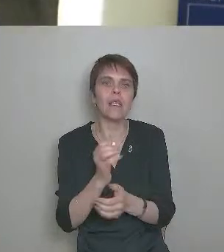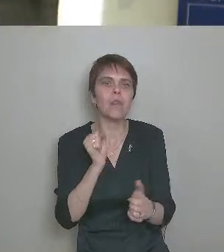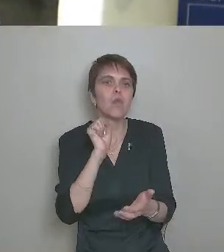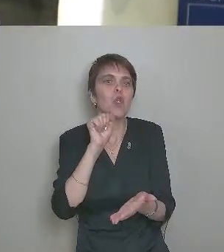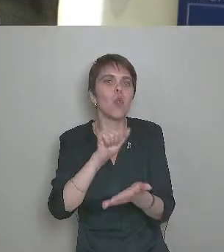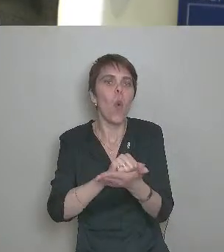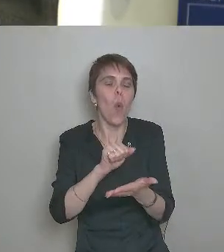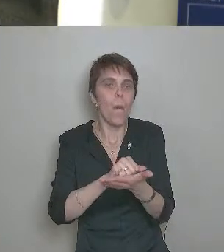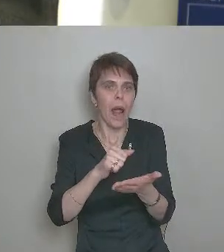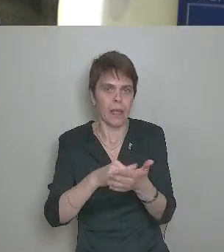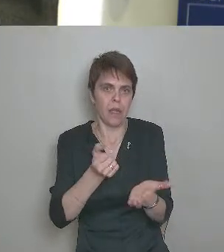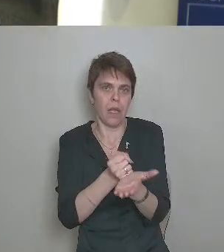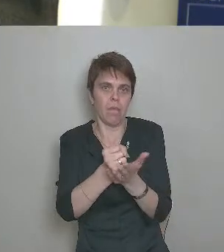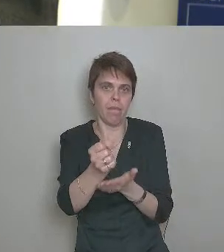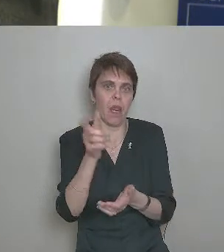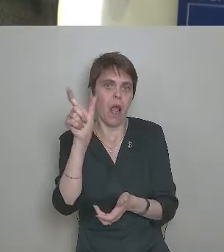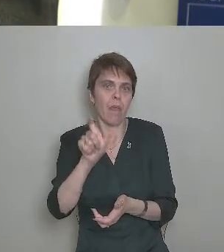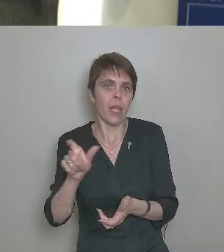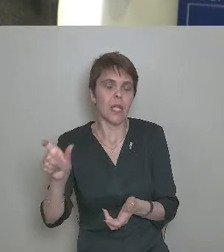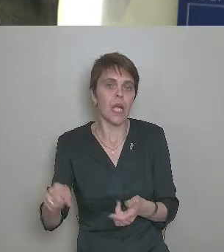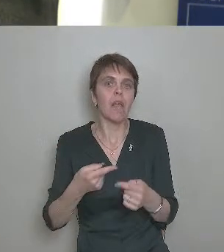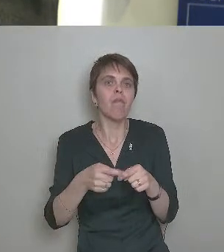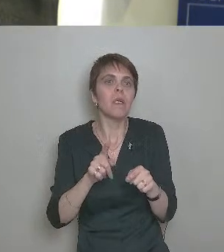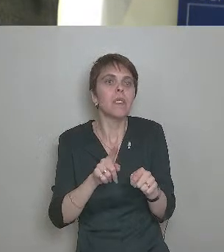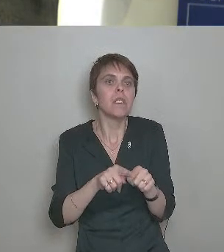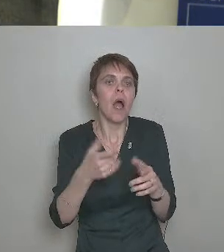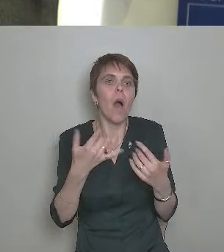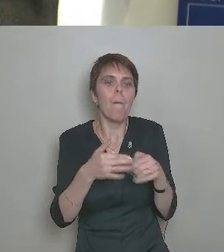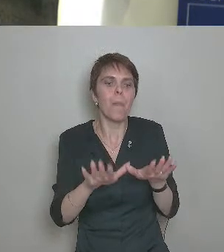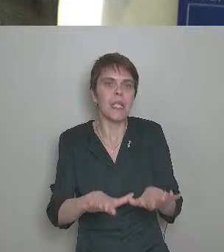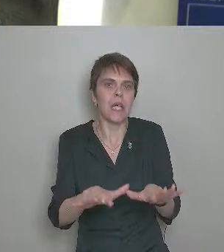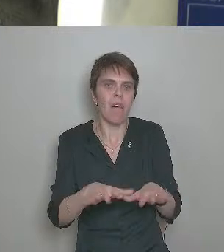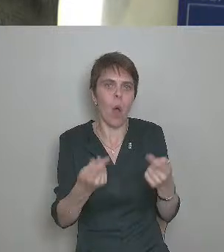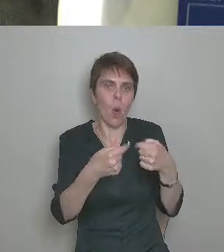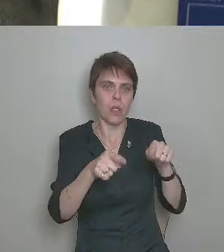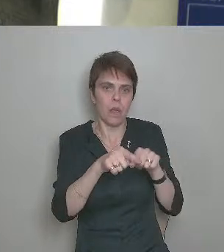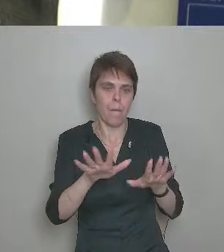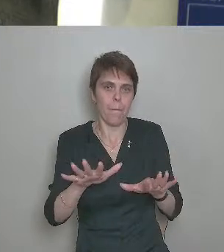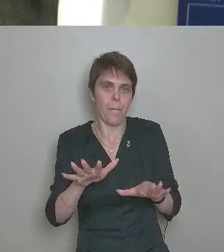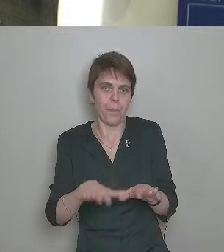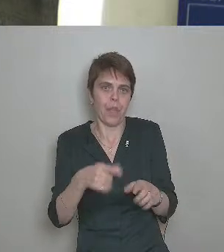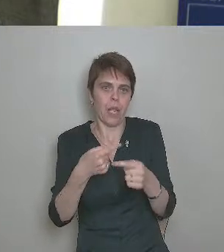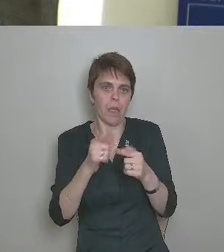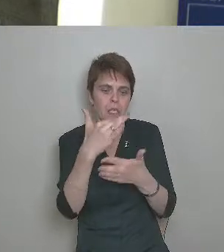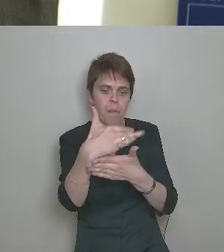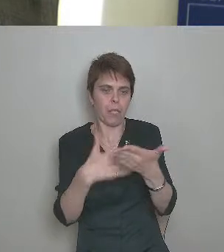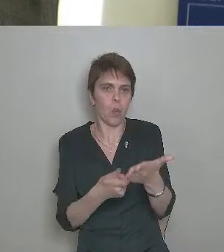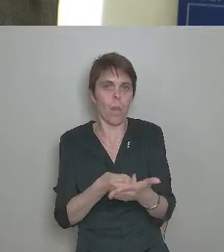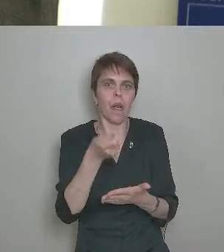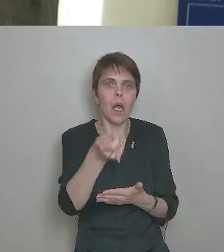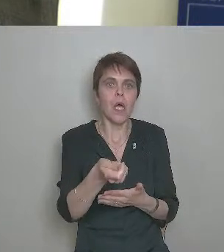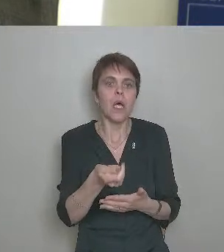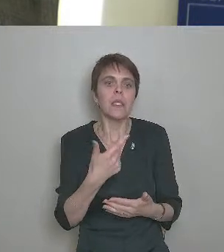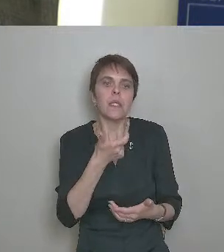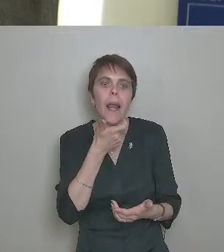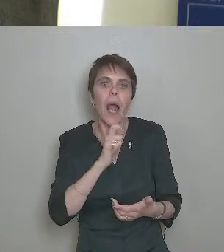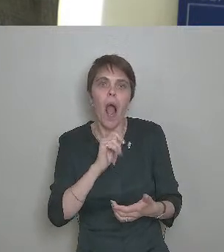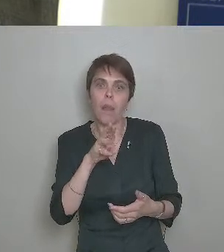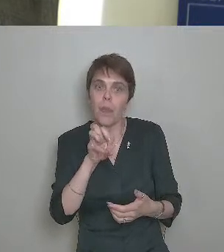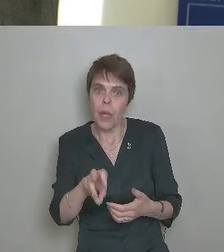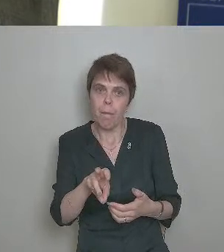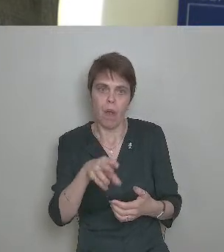or improper documents at the registration stage? Local party organization submits the list